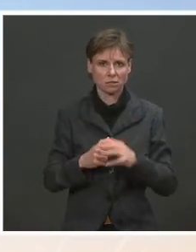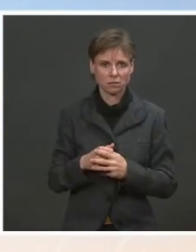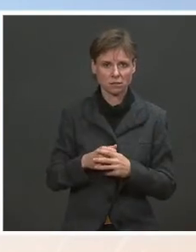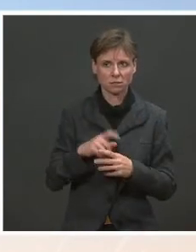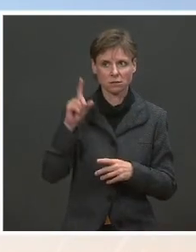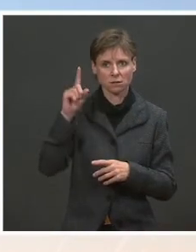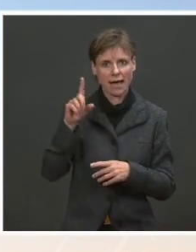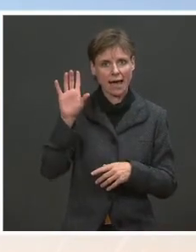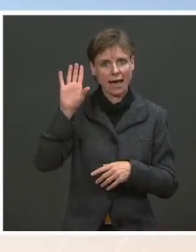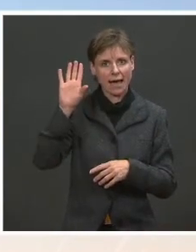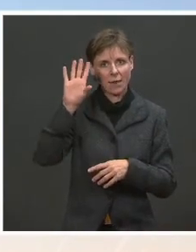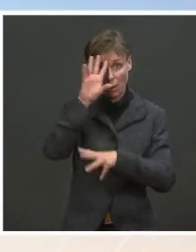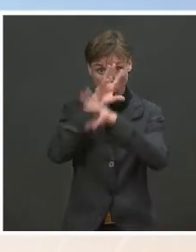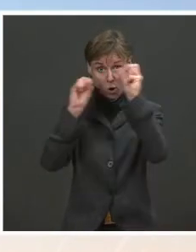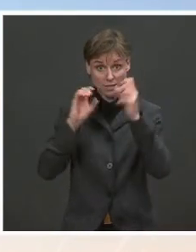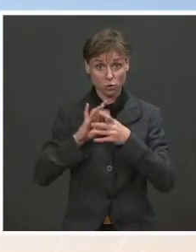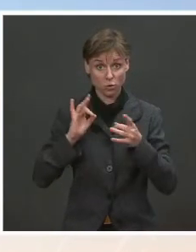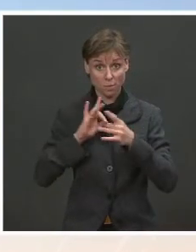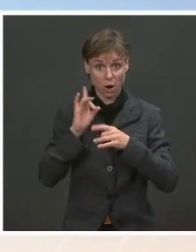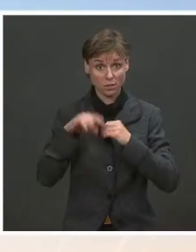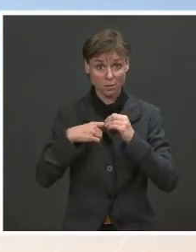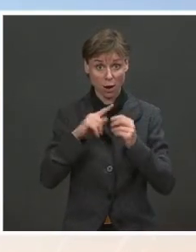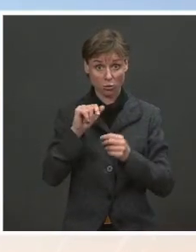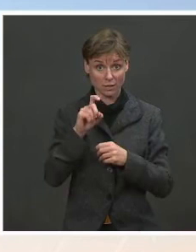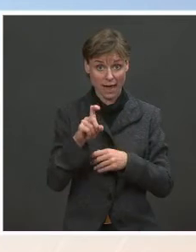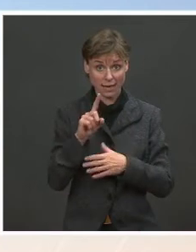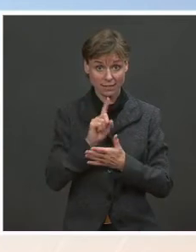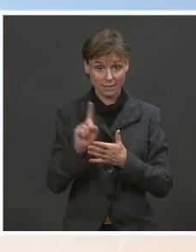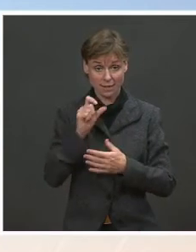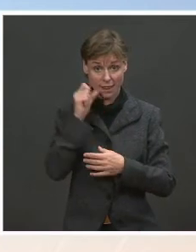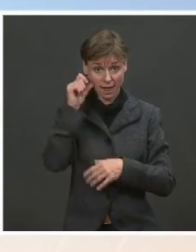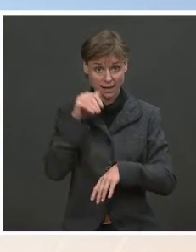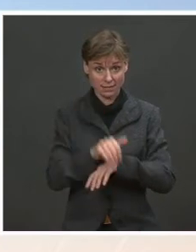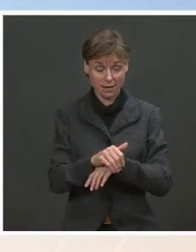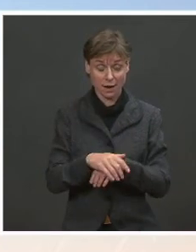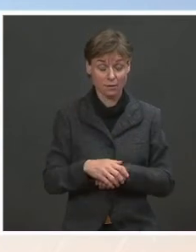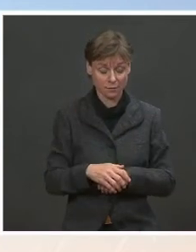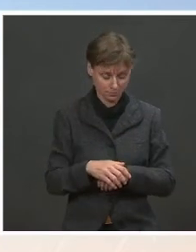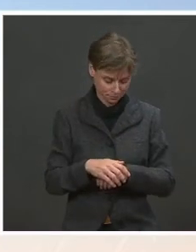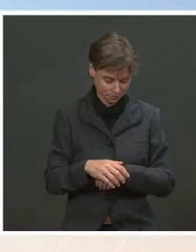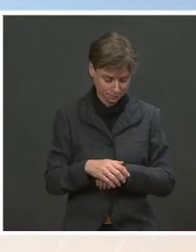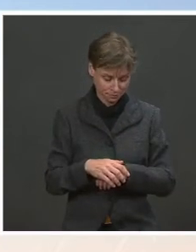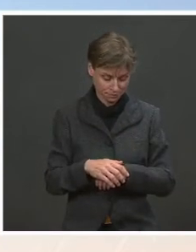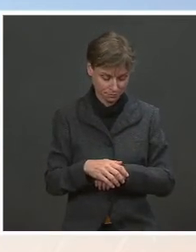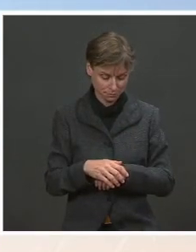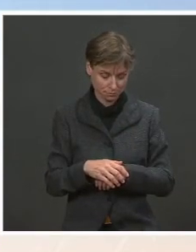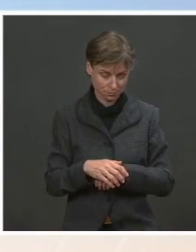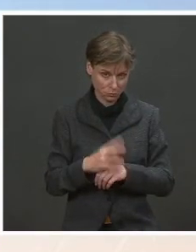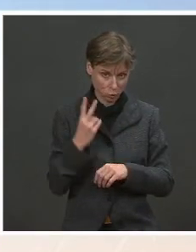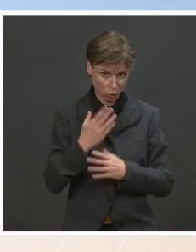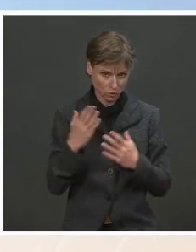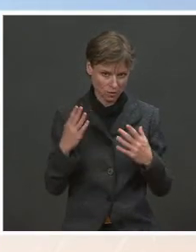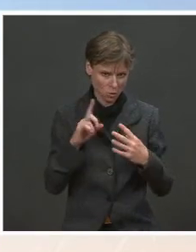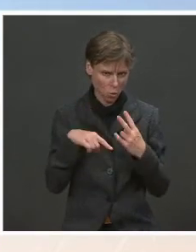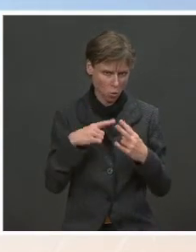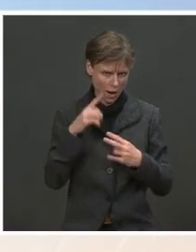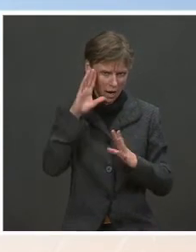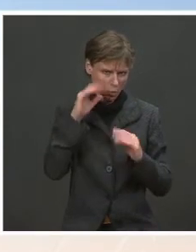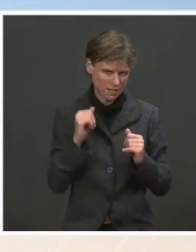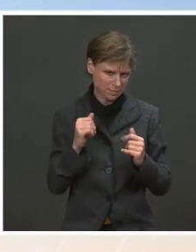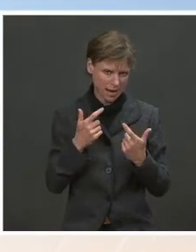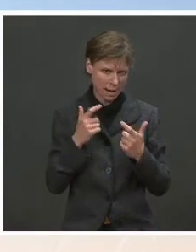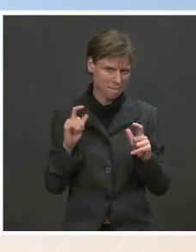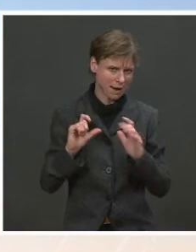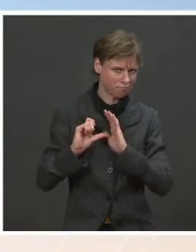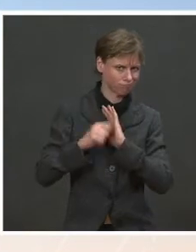taxes last night. Two things. One, when might we expect a major push on this? And two,